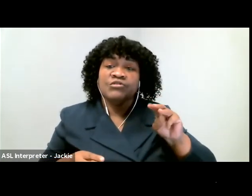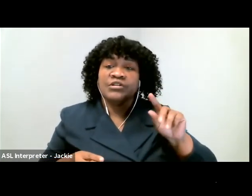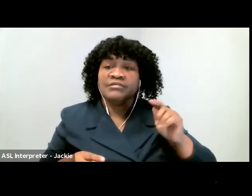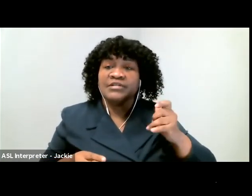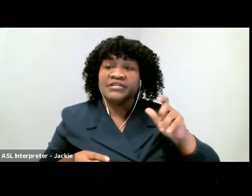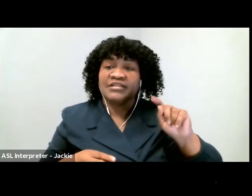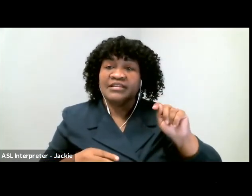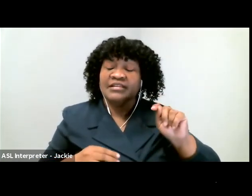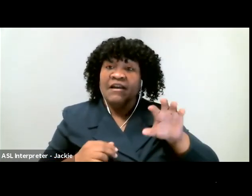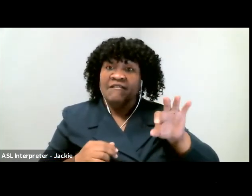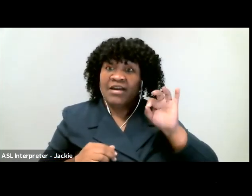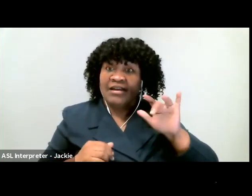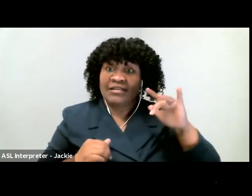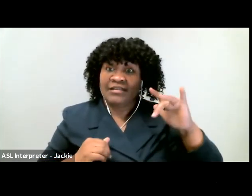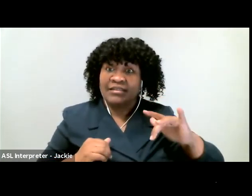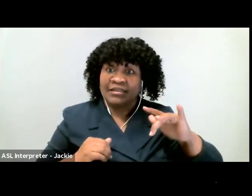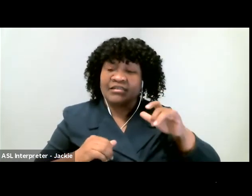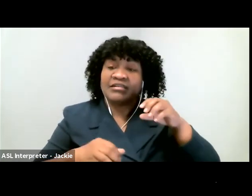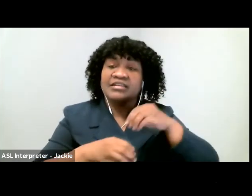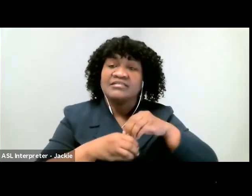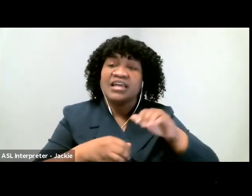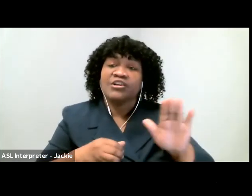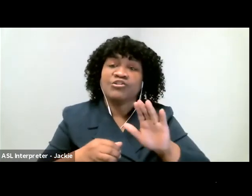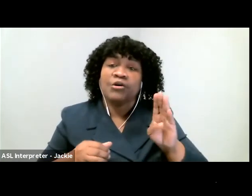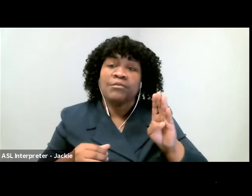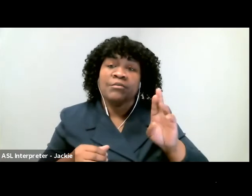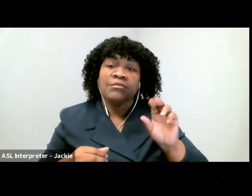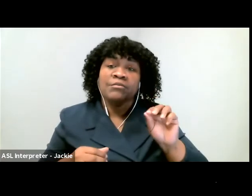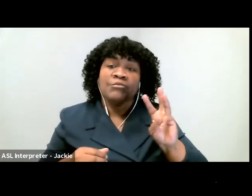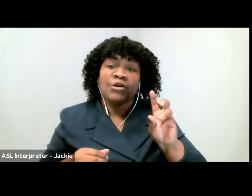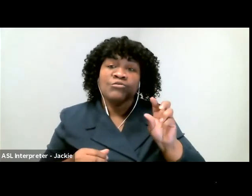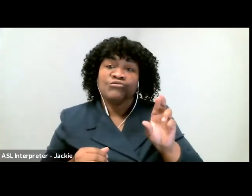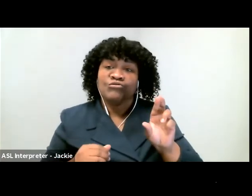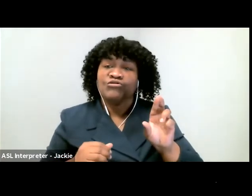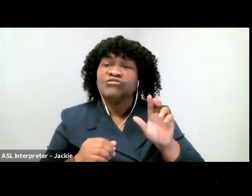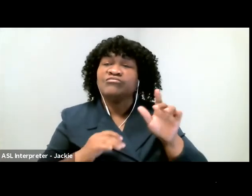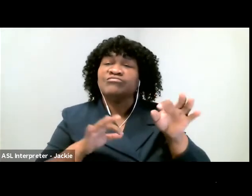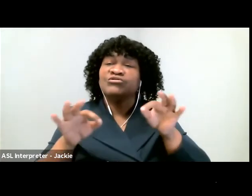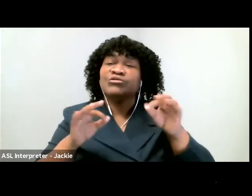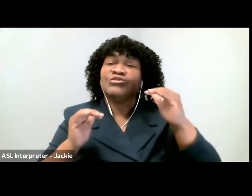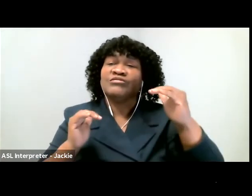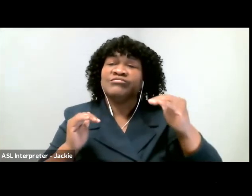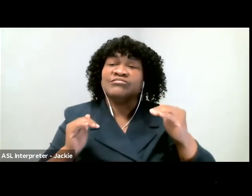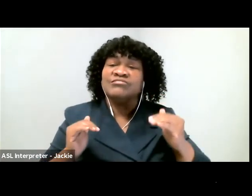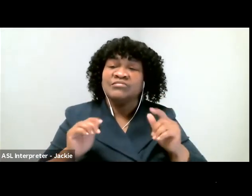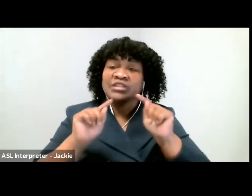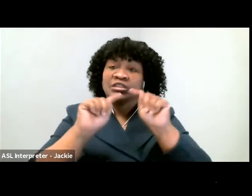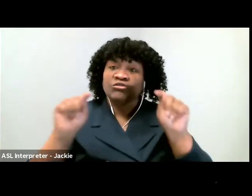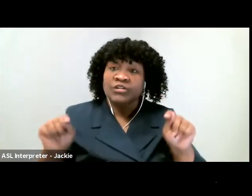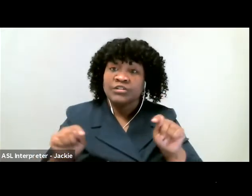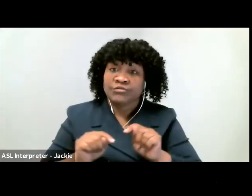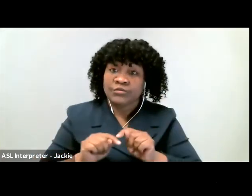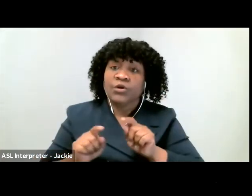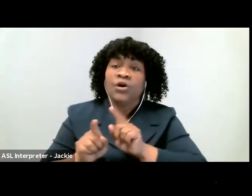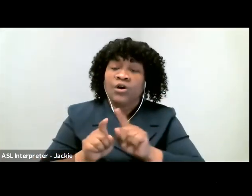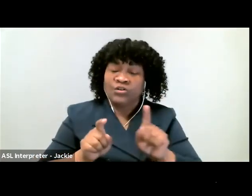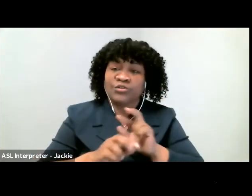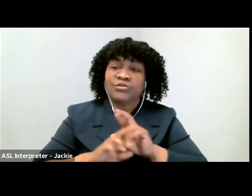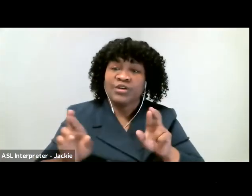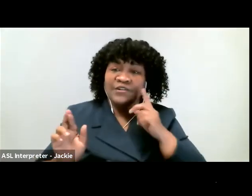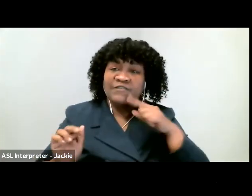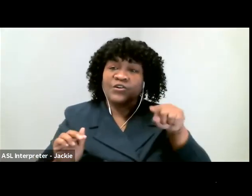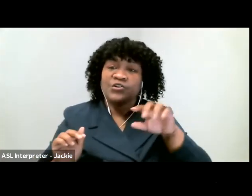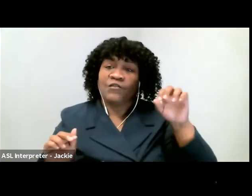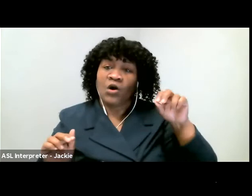access to StreamText from your browser in the event description. A transcript of the event will be available for